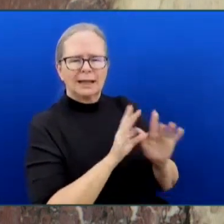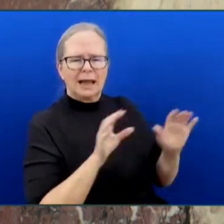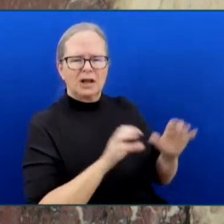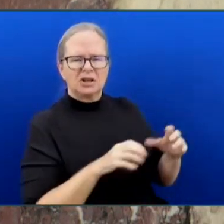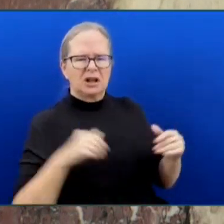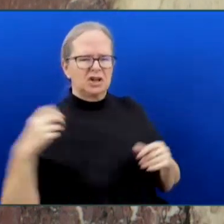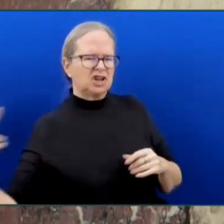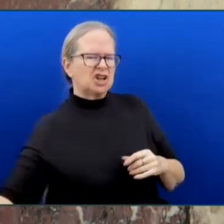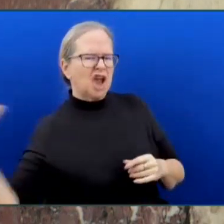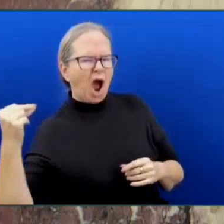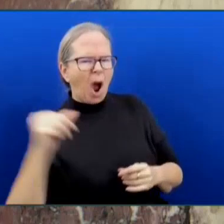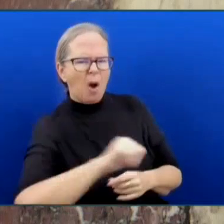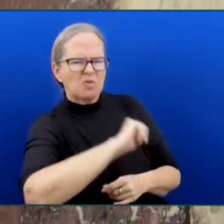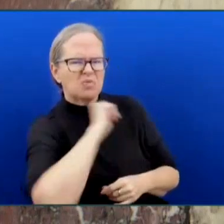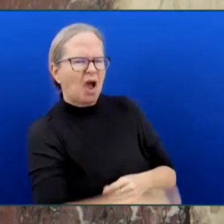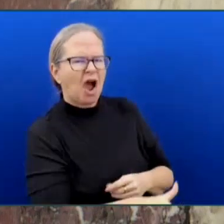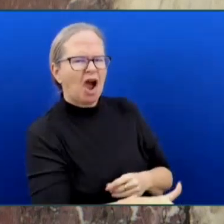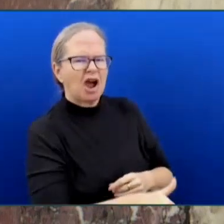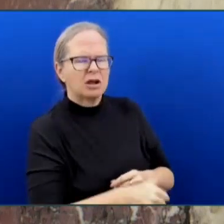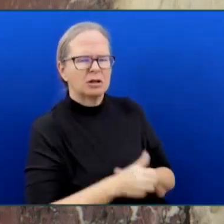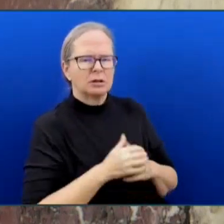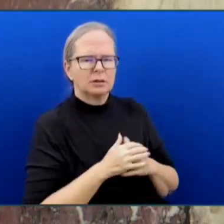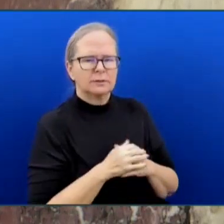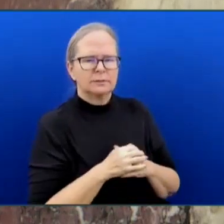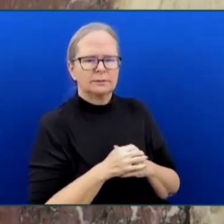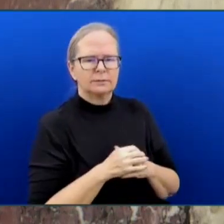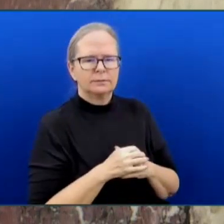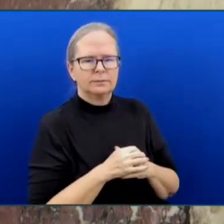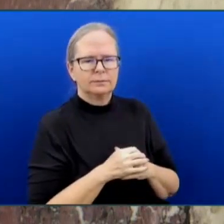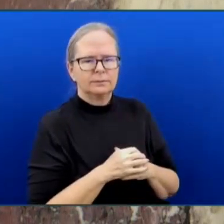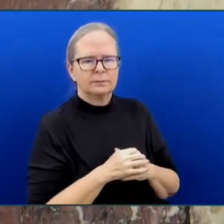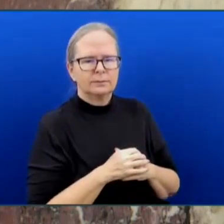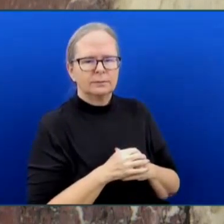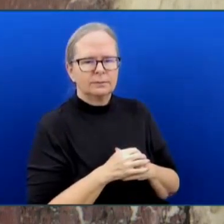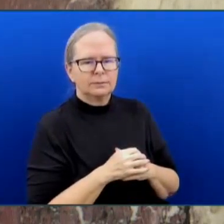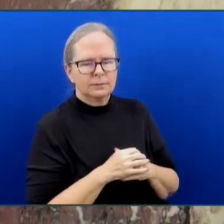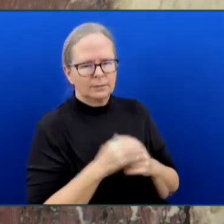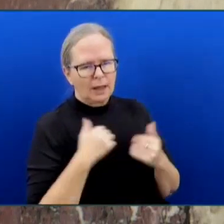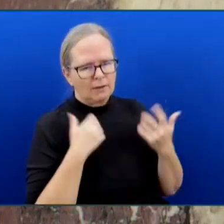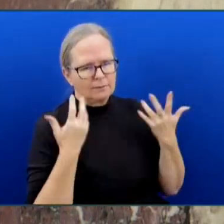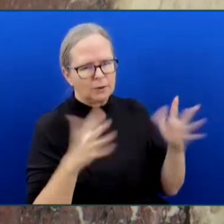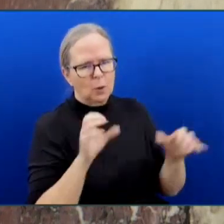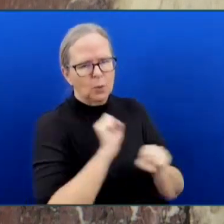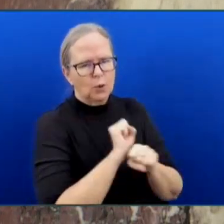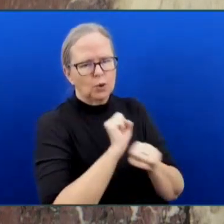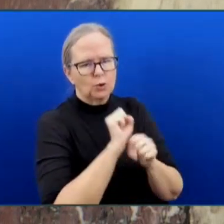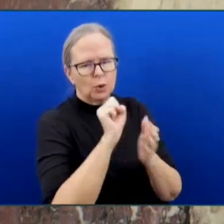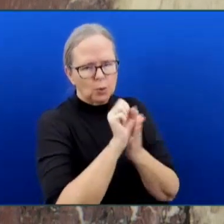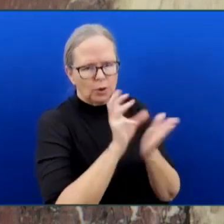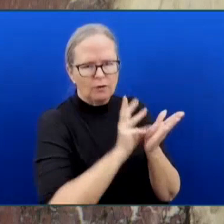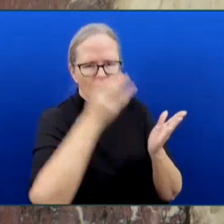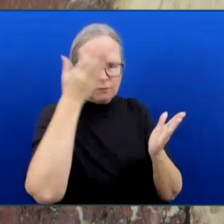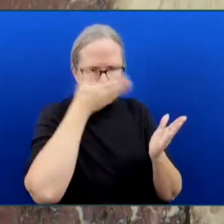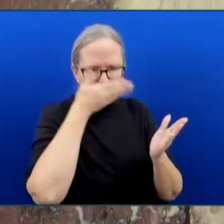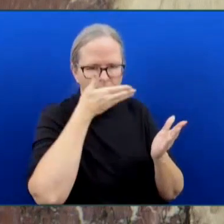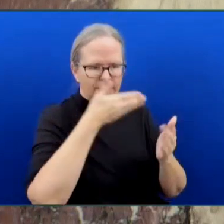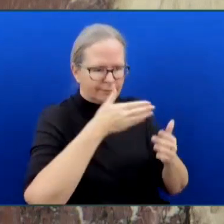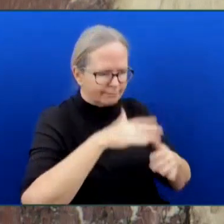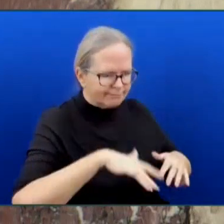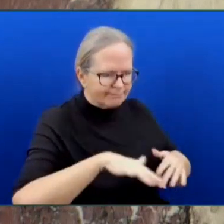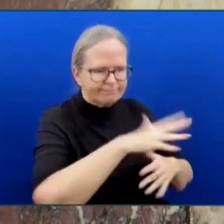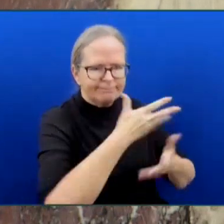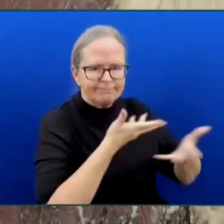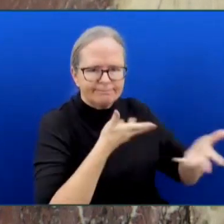worker myself, Honourable Speaker, I know how important it is to follow basic practices and procedures to make sure